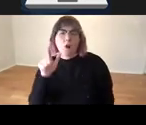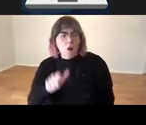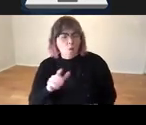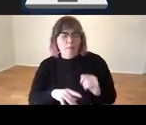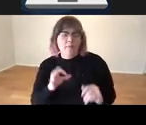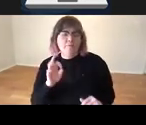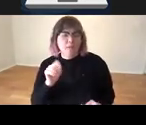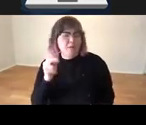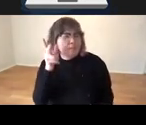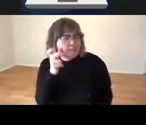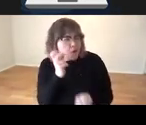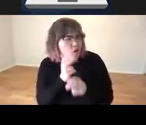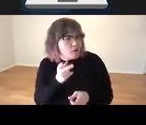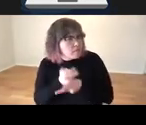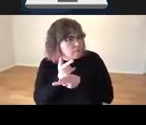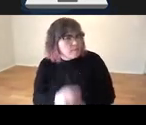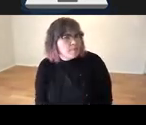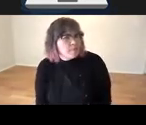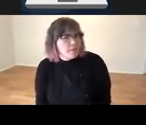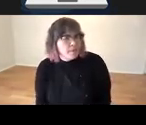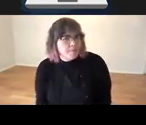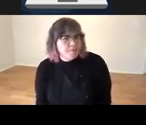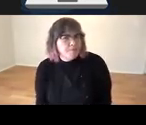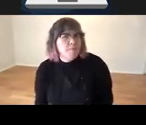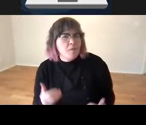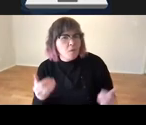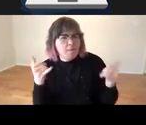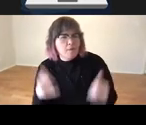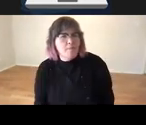have to listen hard. All right, I'm going to go ahead and play this.